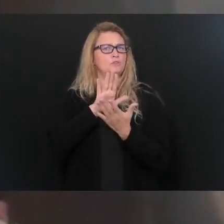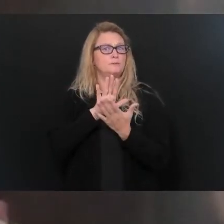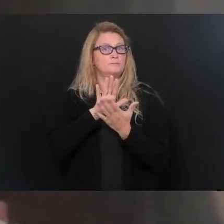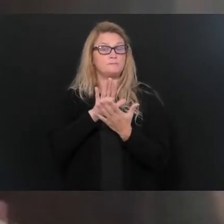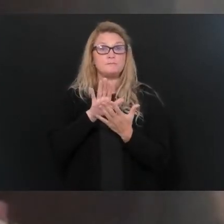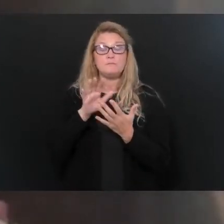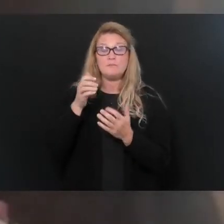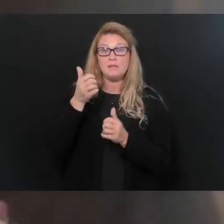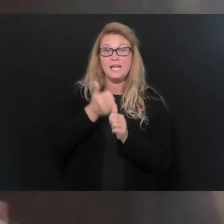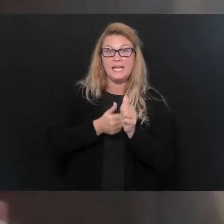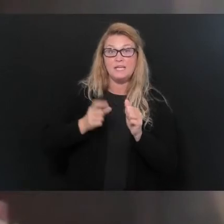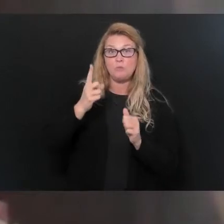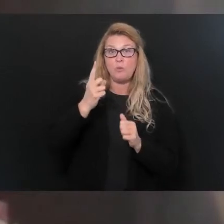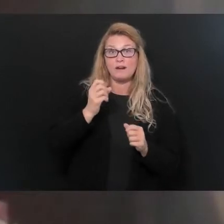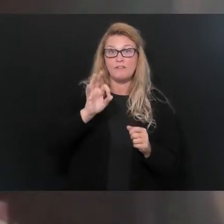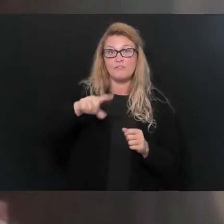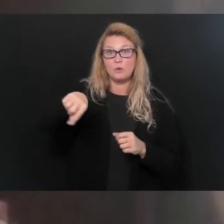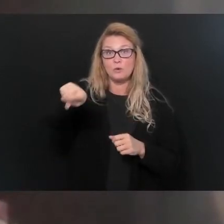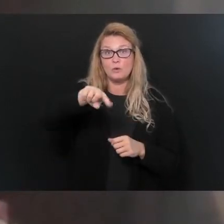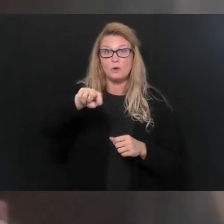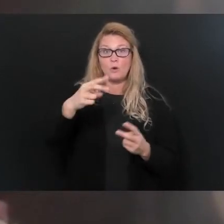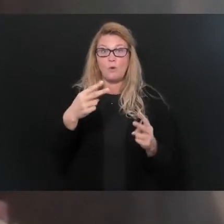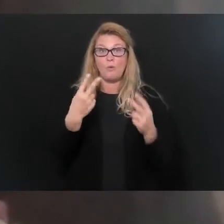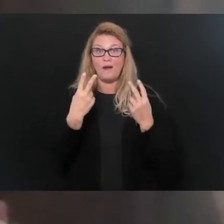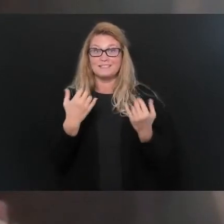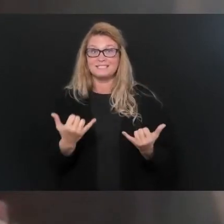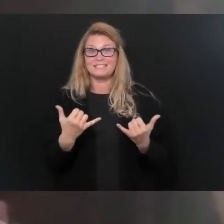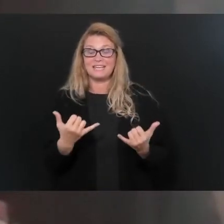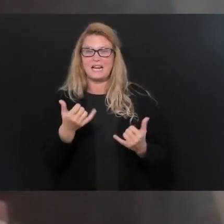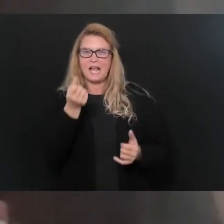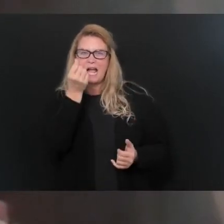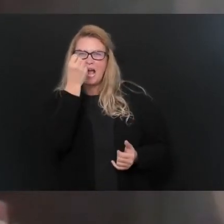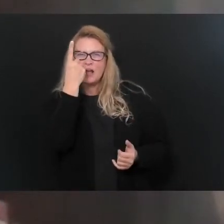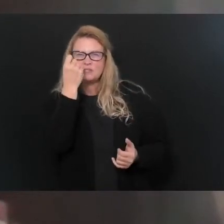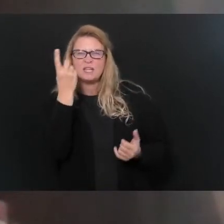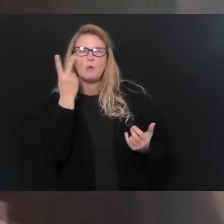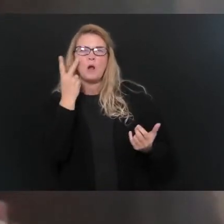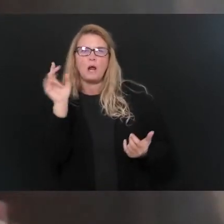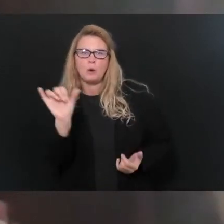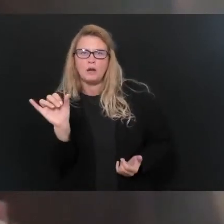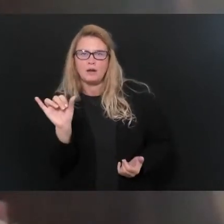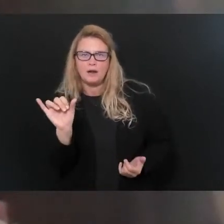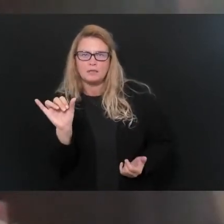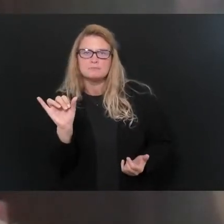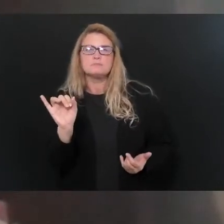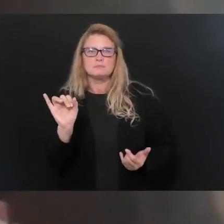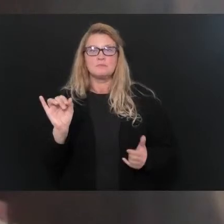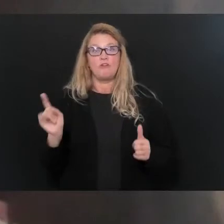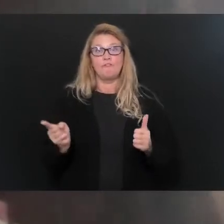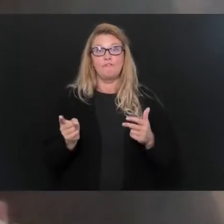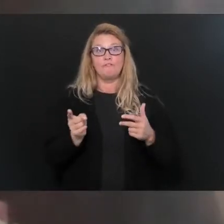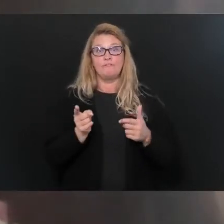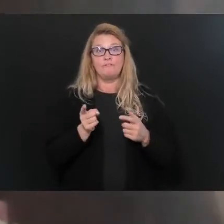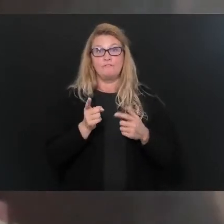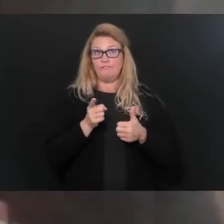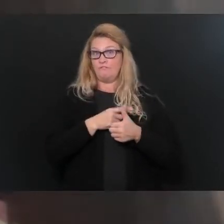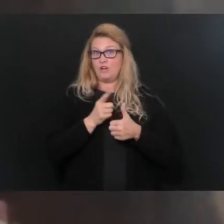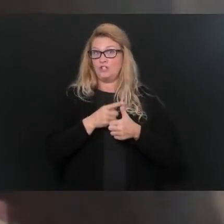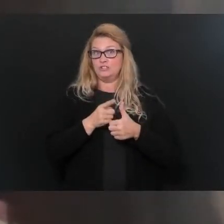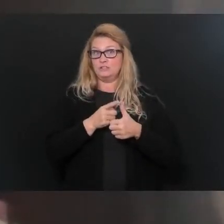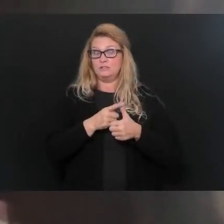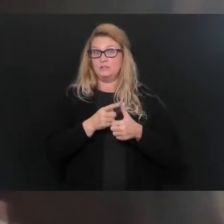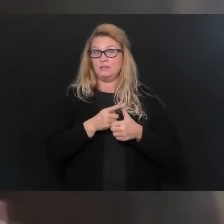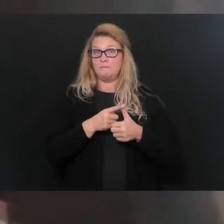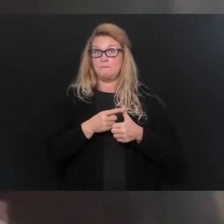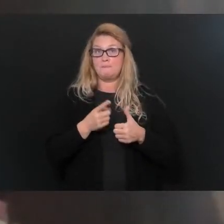of you who is listening understands what we're heading for. So the first phase is the governor has asked us